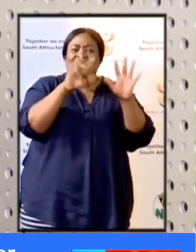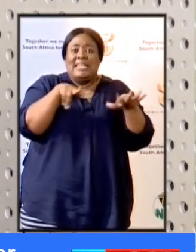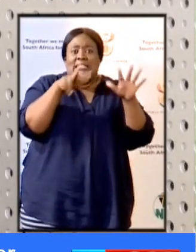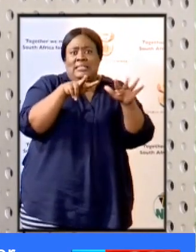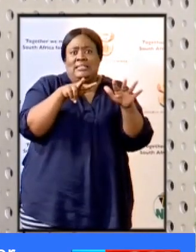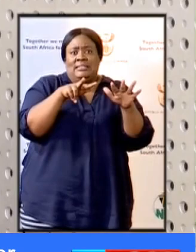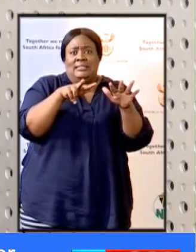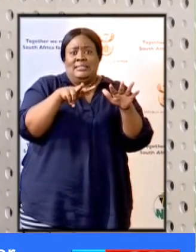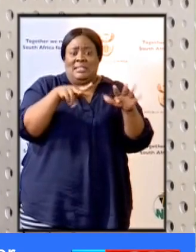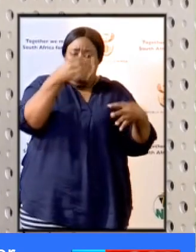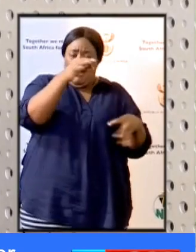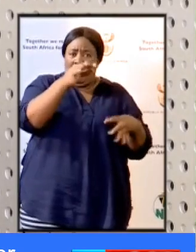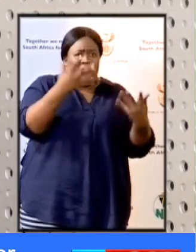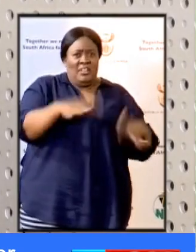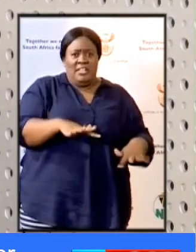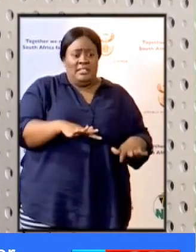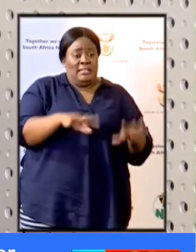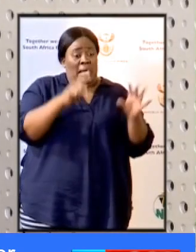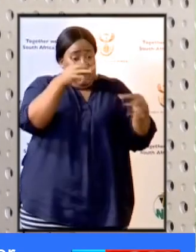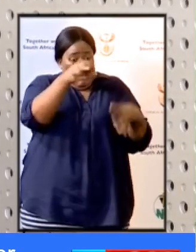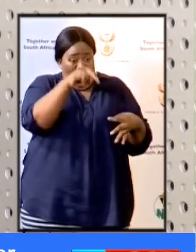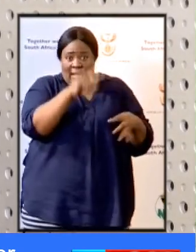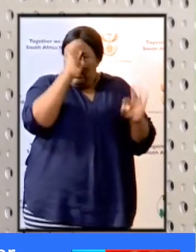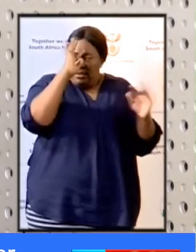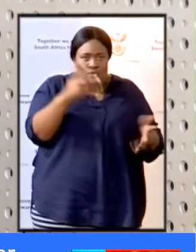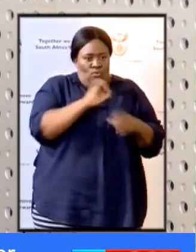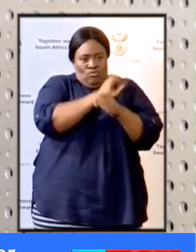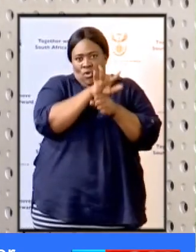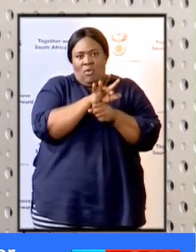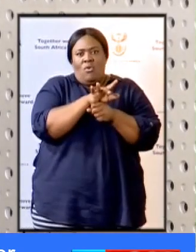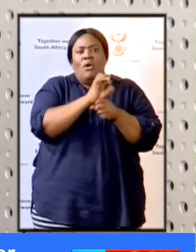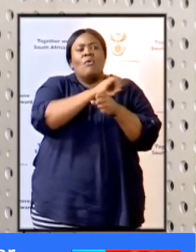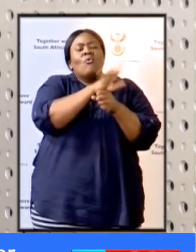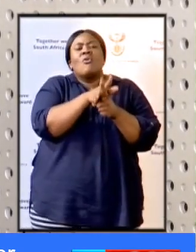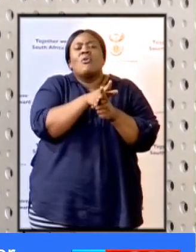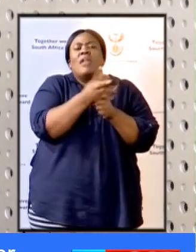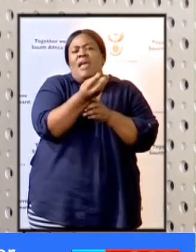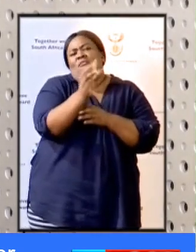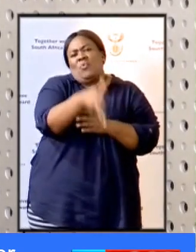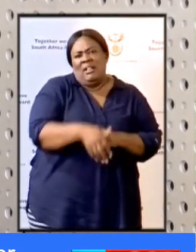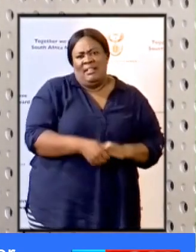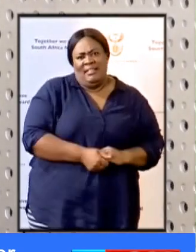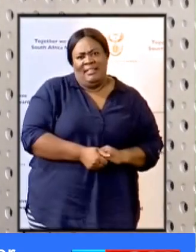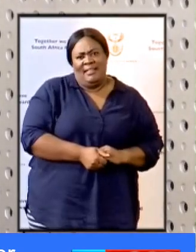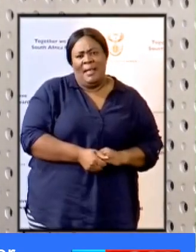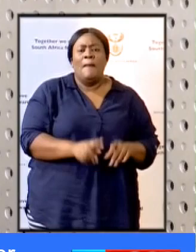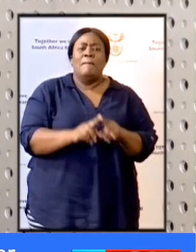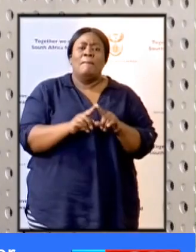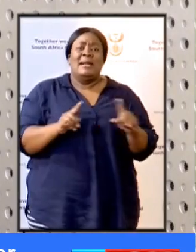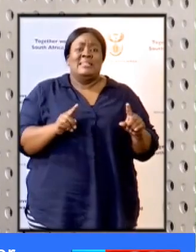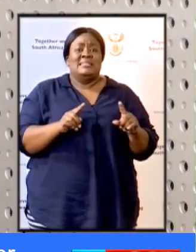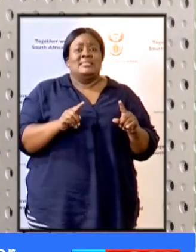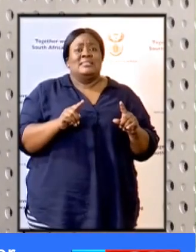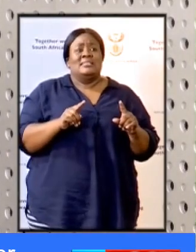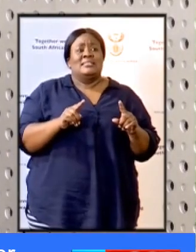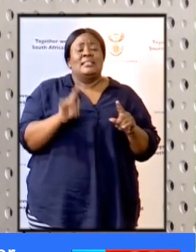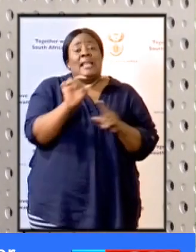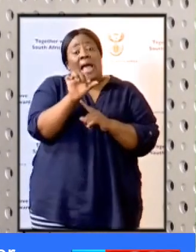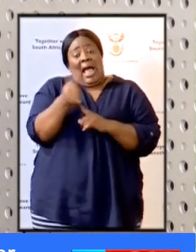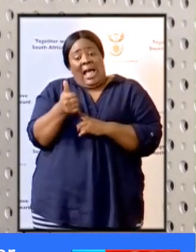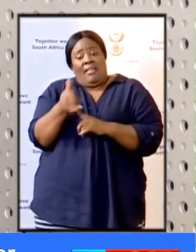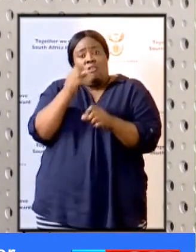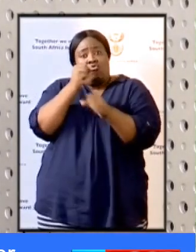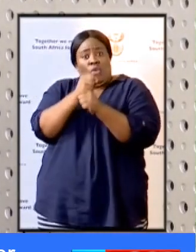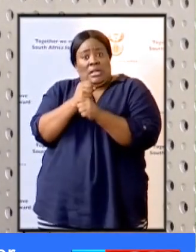libalindile belingasi coronias kodwa bazolibhala linjalo. So is the internal grades that we are working